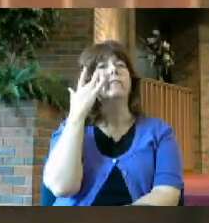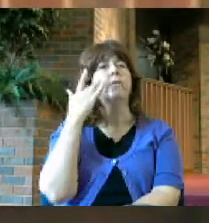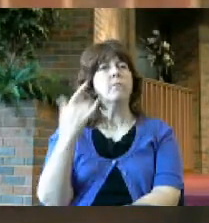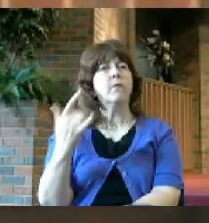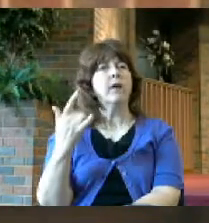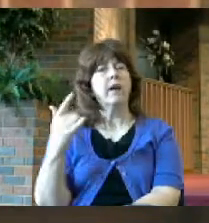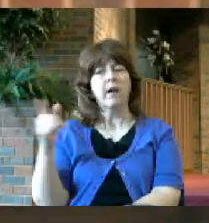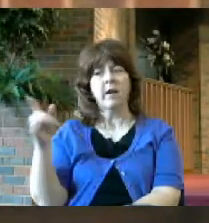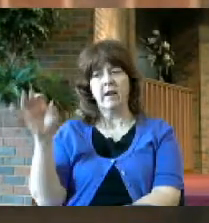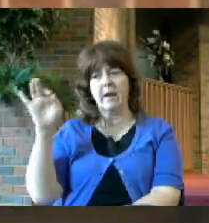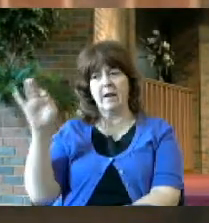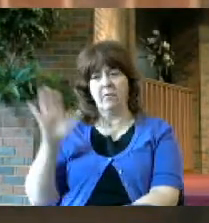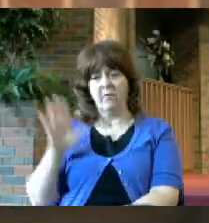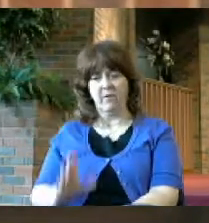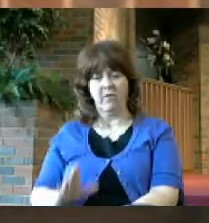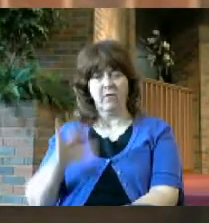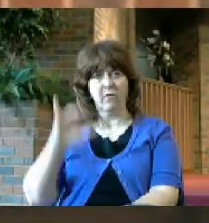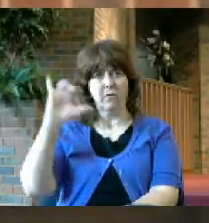an enemy?